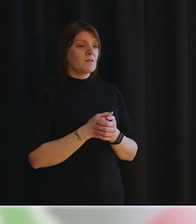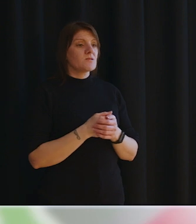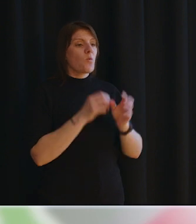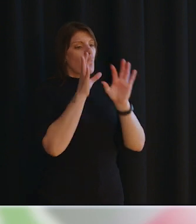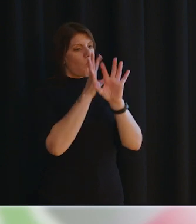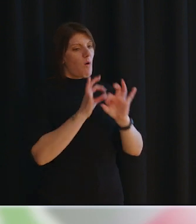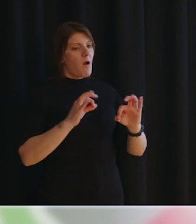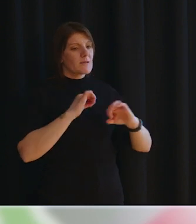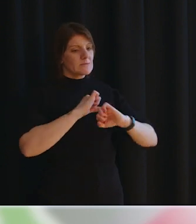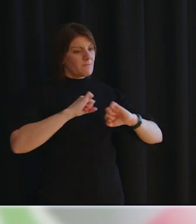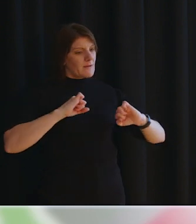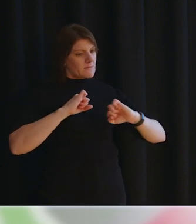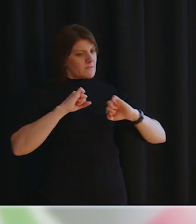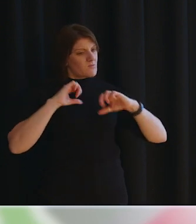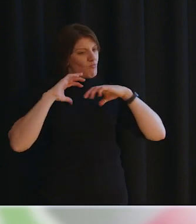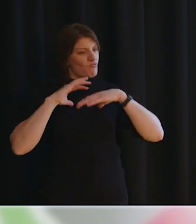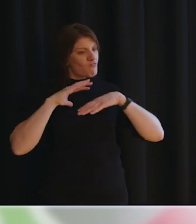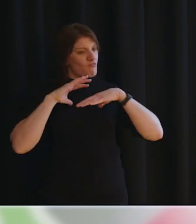spaces, breaks,